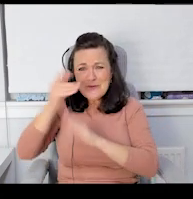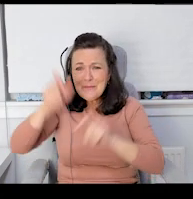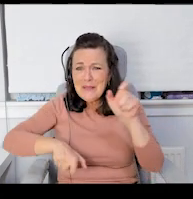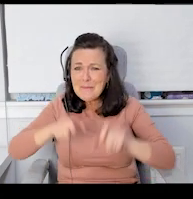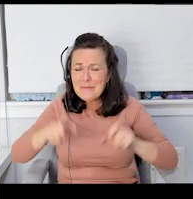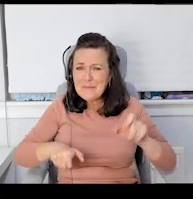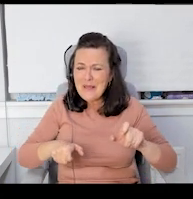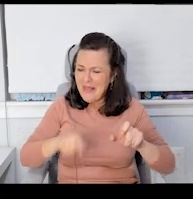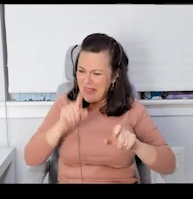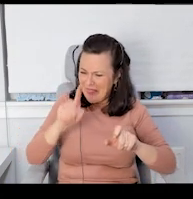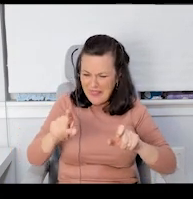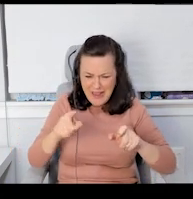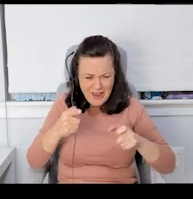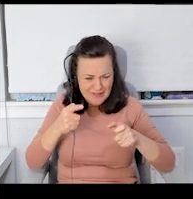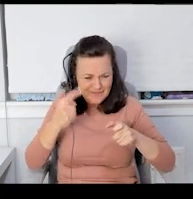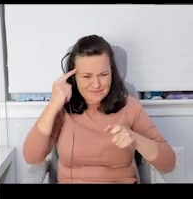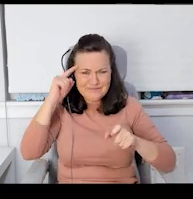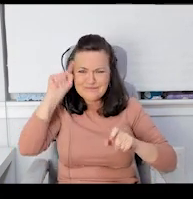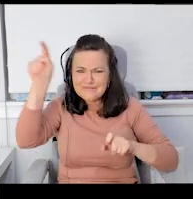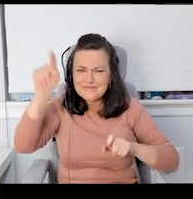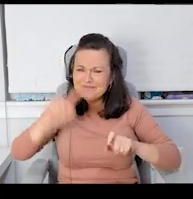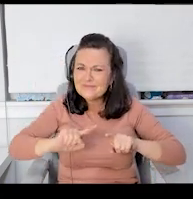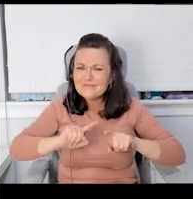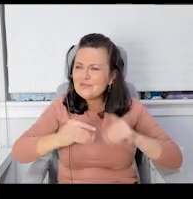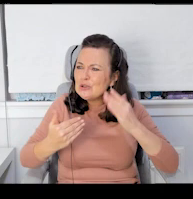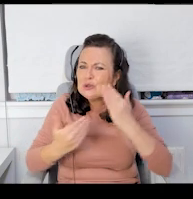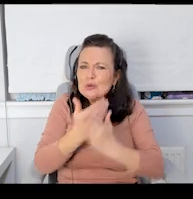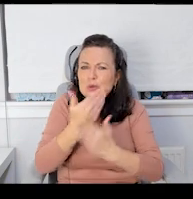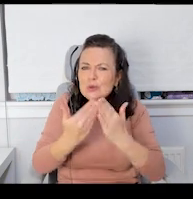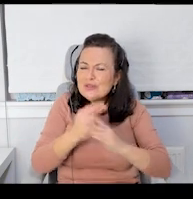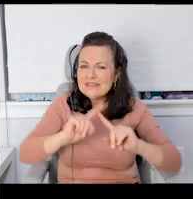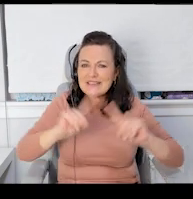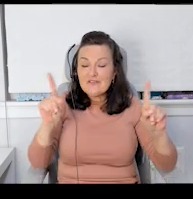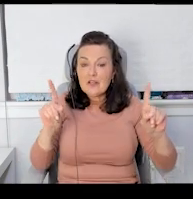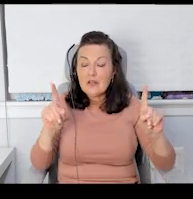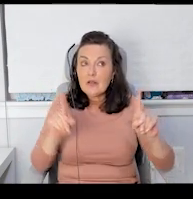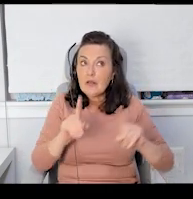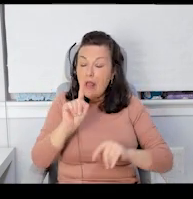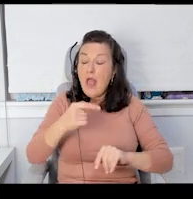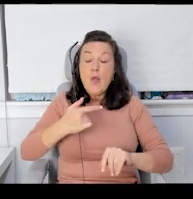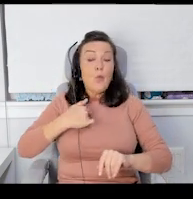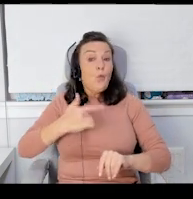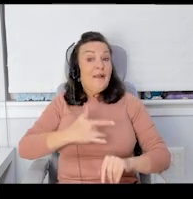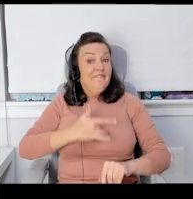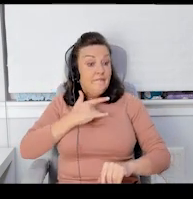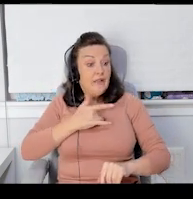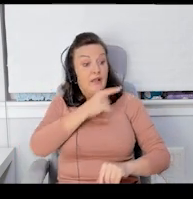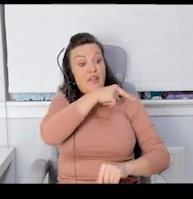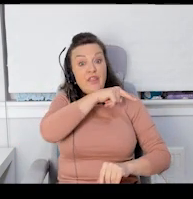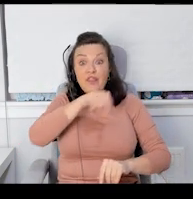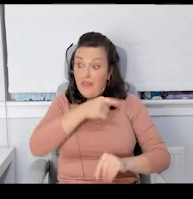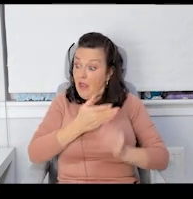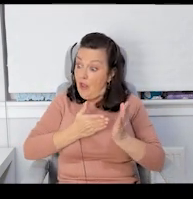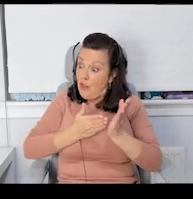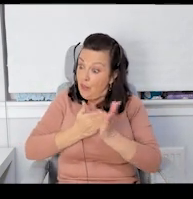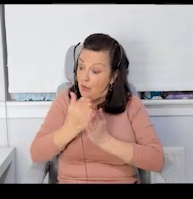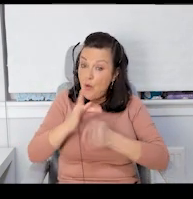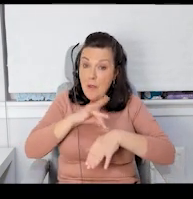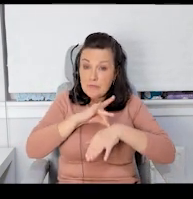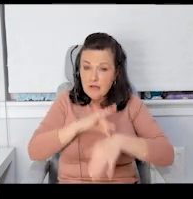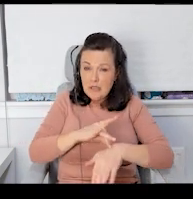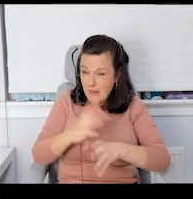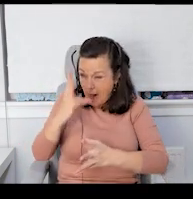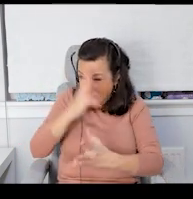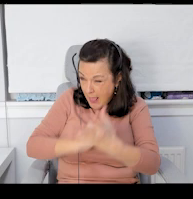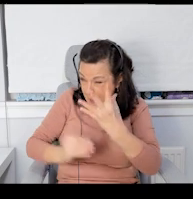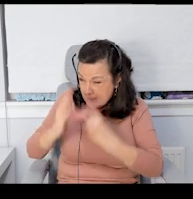things. And by doing an apprenticeship, you're learning the basics and you're learning the theory at the same time, and you're